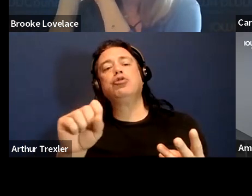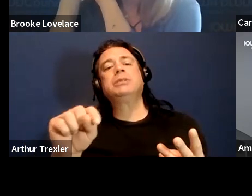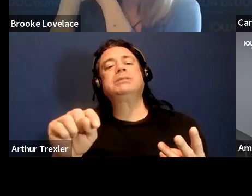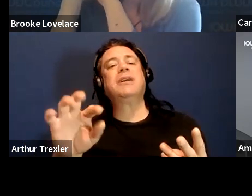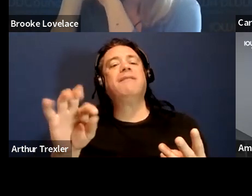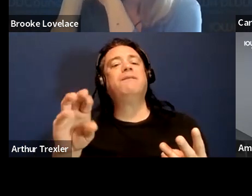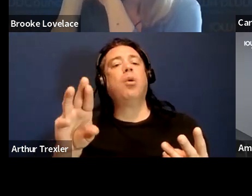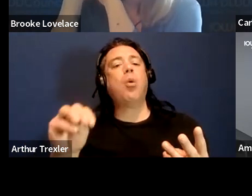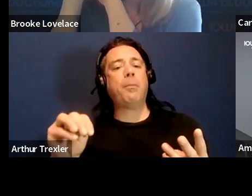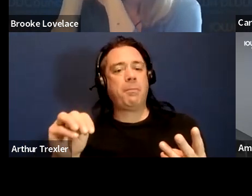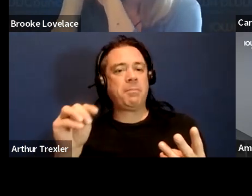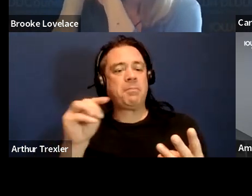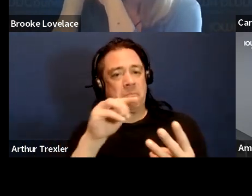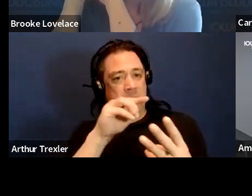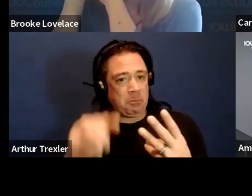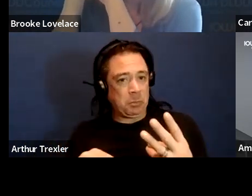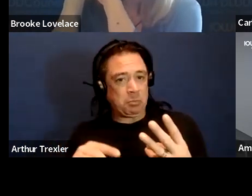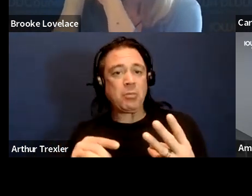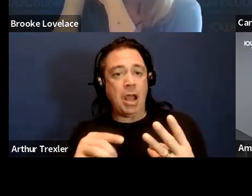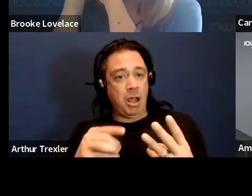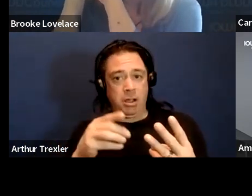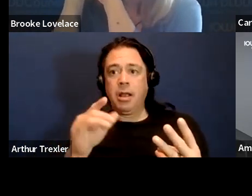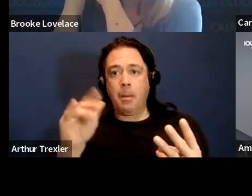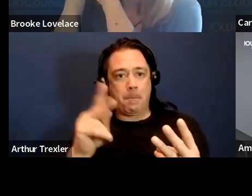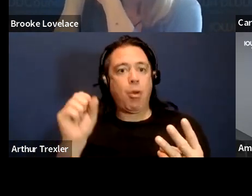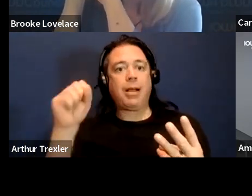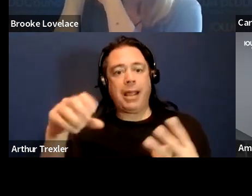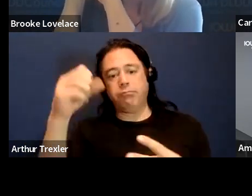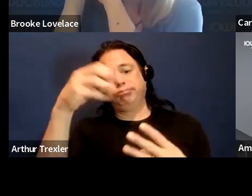where we can collect thoughts or where you can